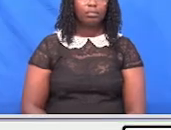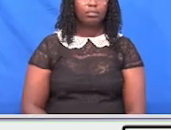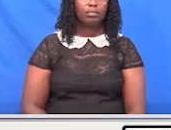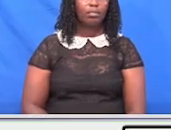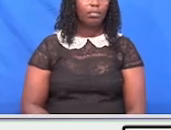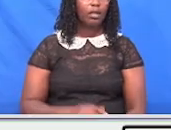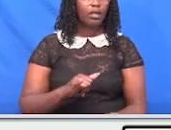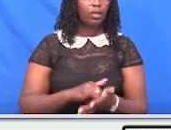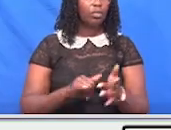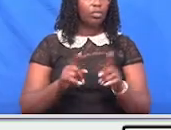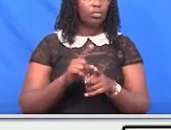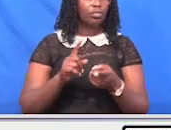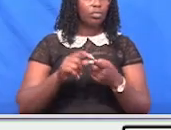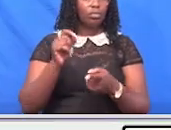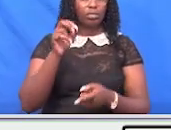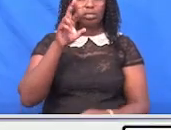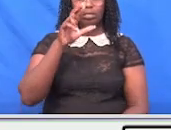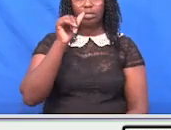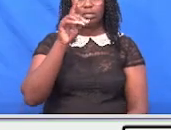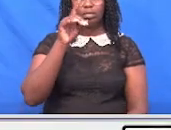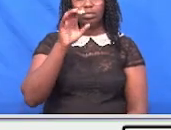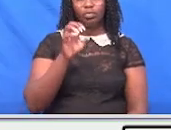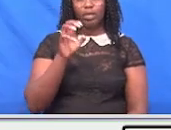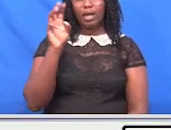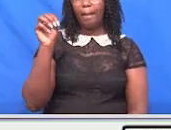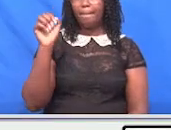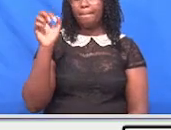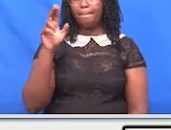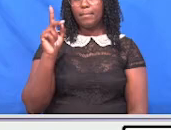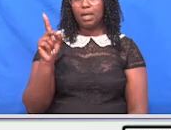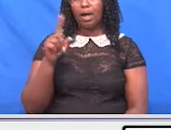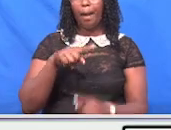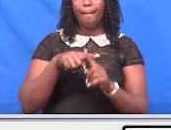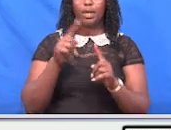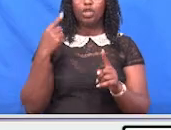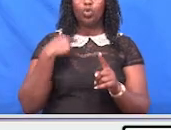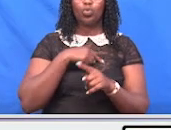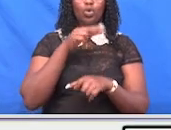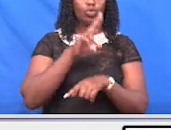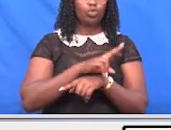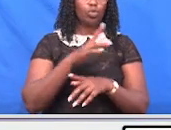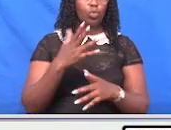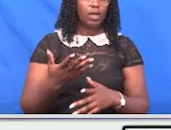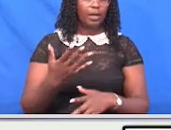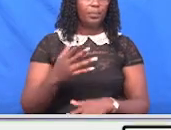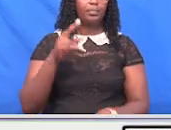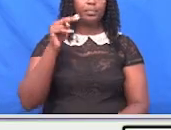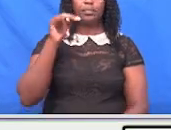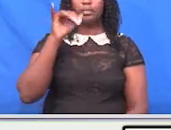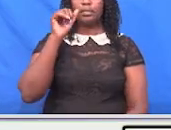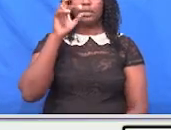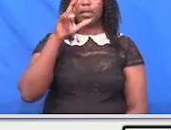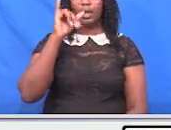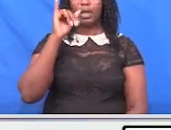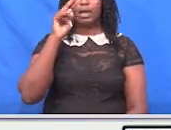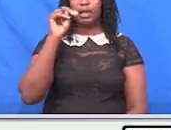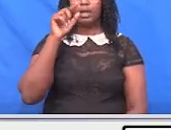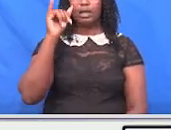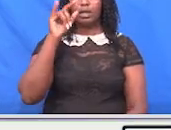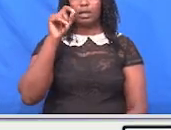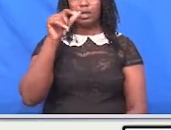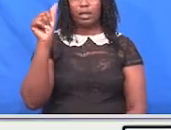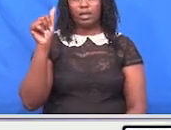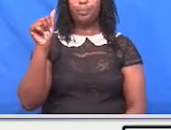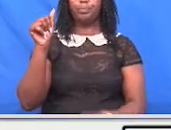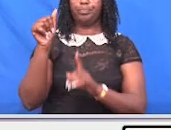Yes, we can also go that route. We can use Nyaringita, is it, for the pencil. Right. So for instance, you've come with